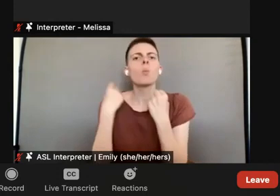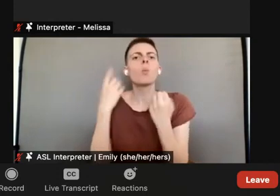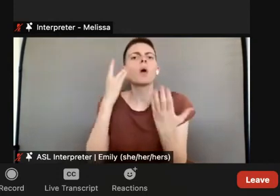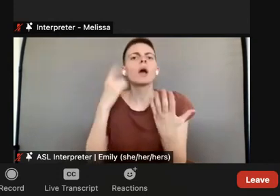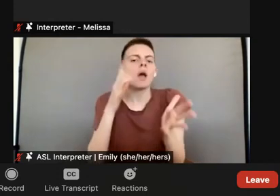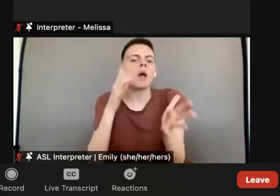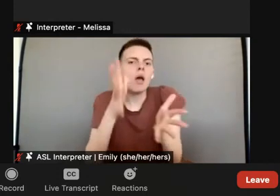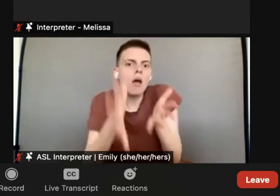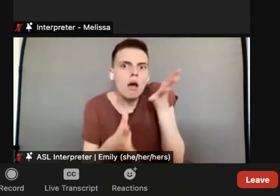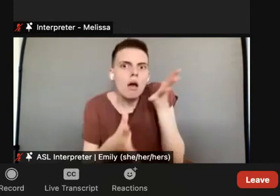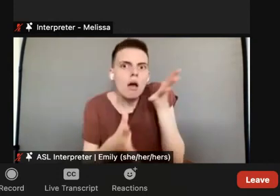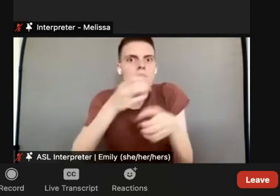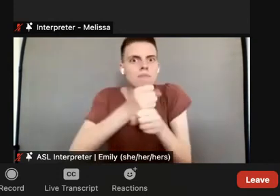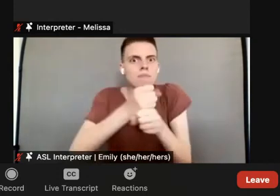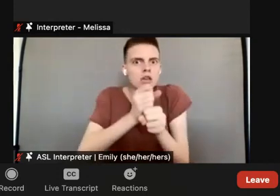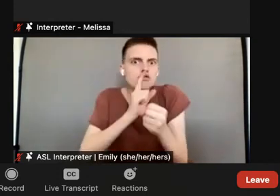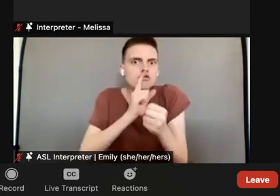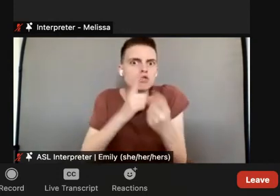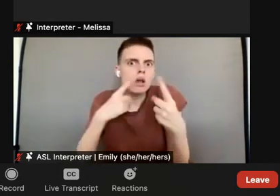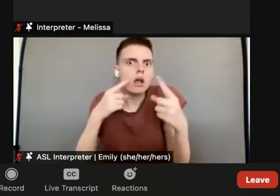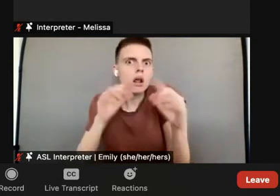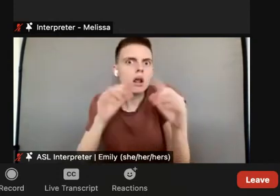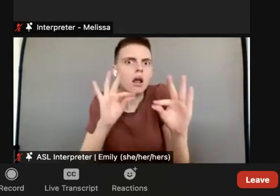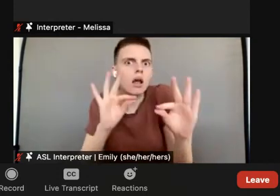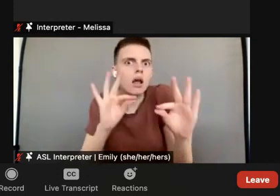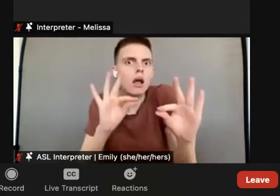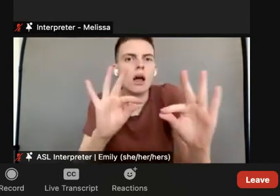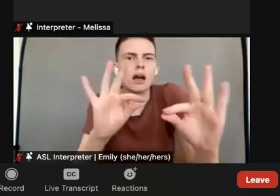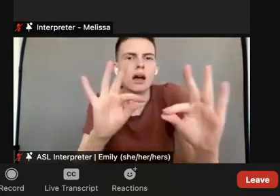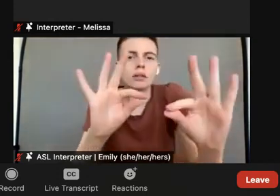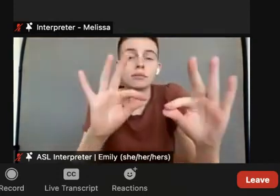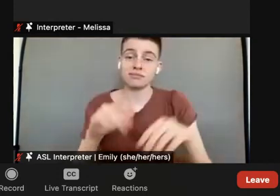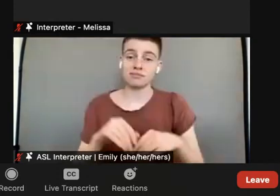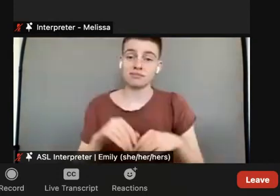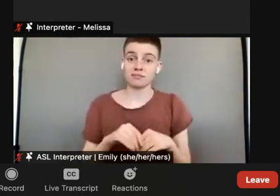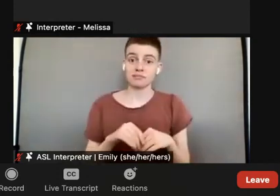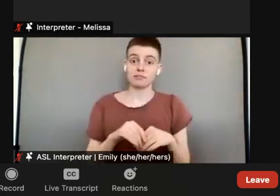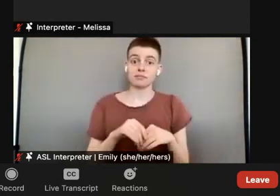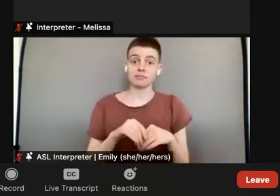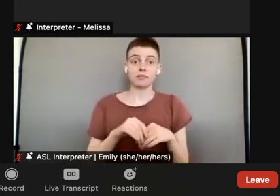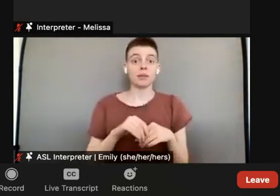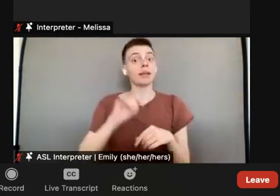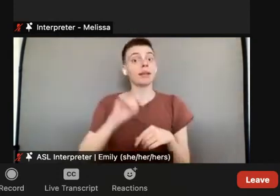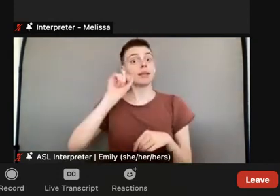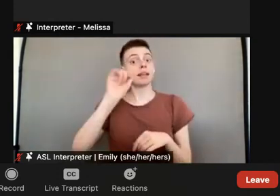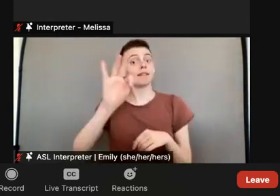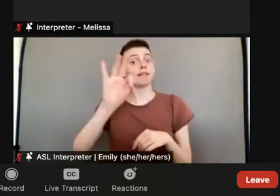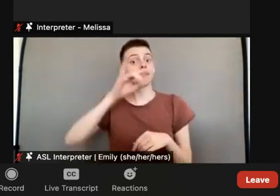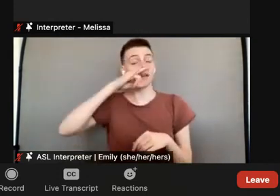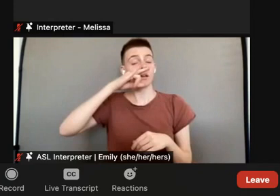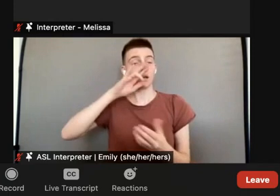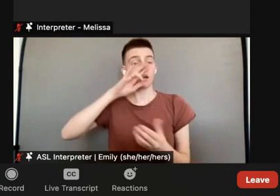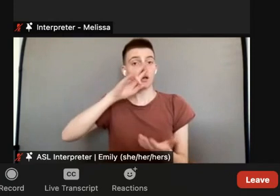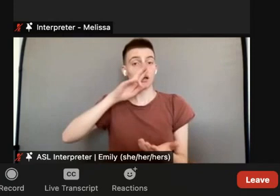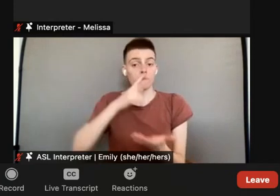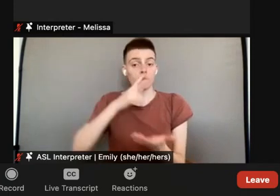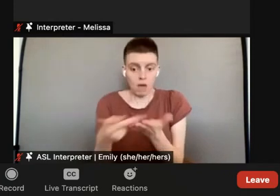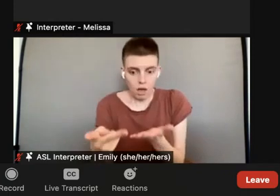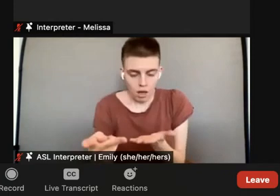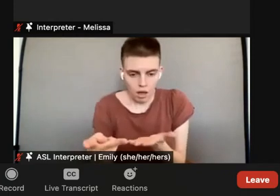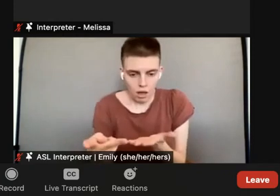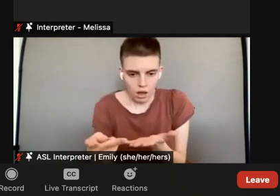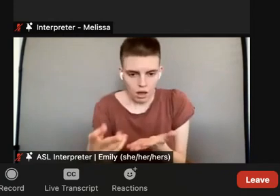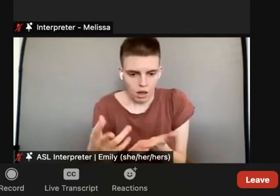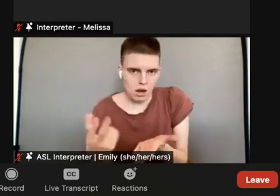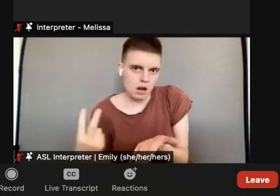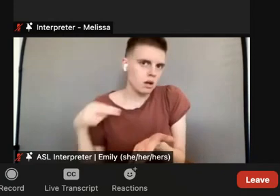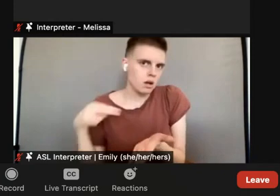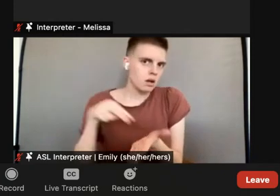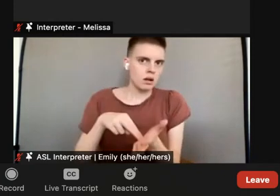can? Well, actually, recovery from failure builds resilience.